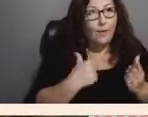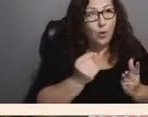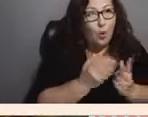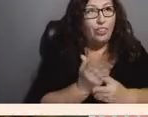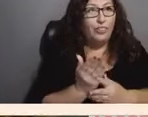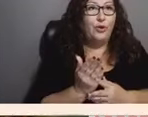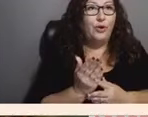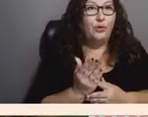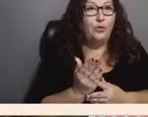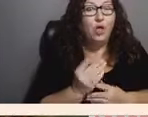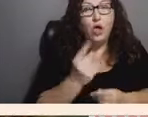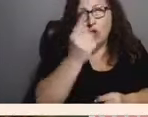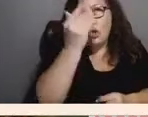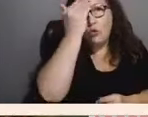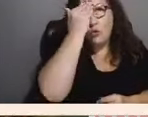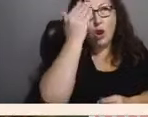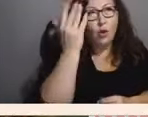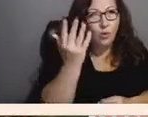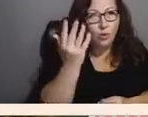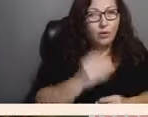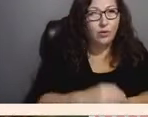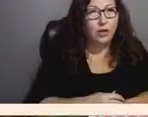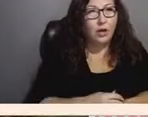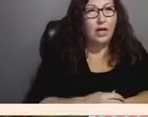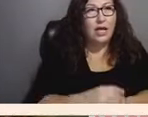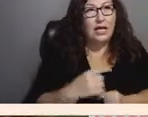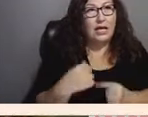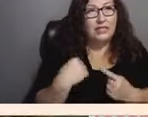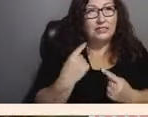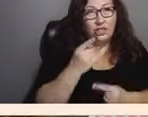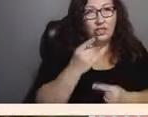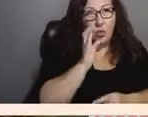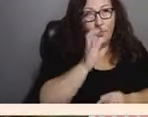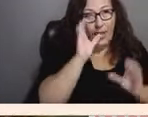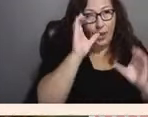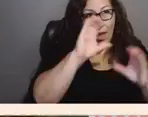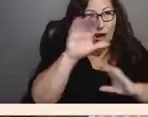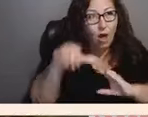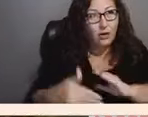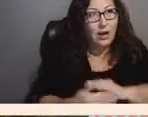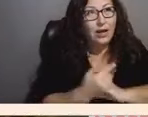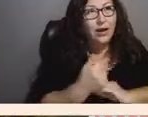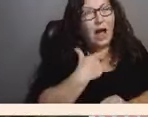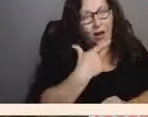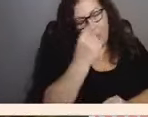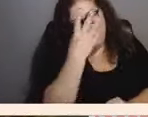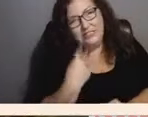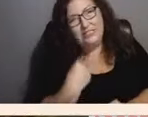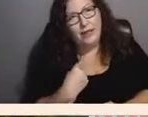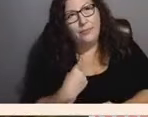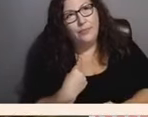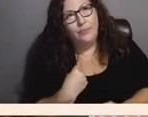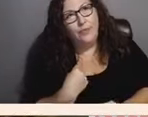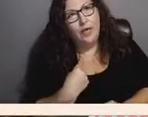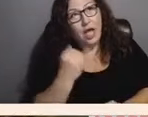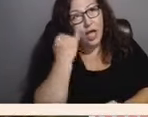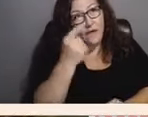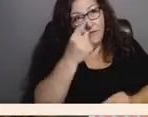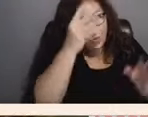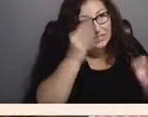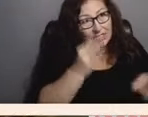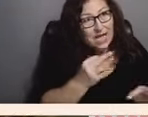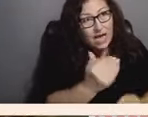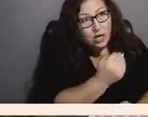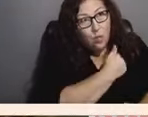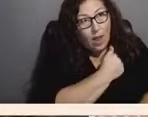what? Since you're going to be up all night, I'm going to sleep. And if you decide to wake me up in the morning, I